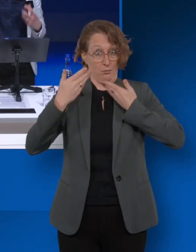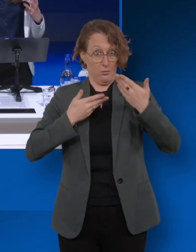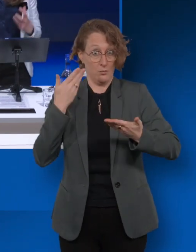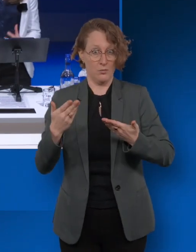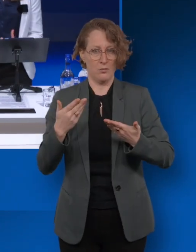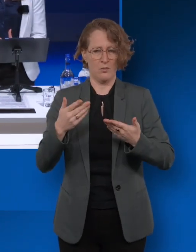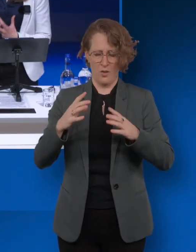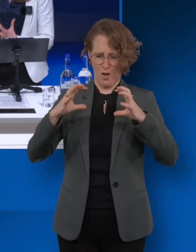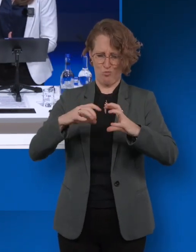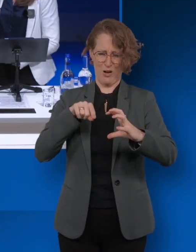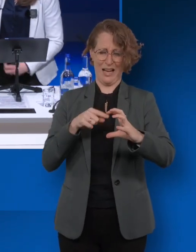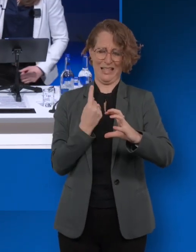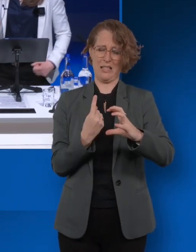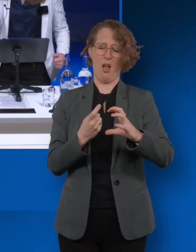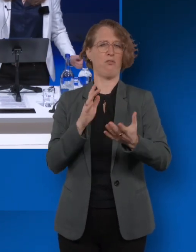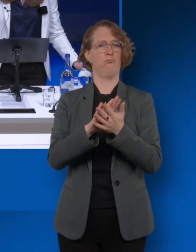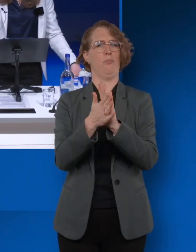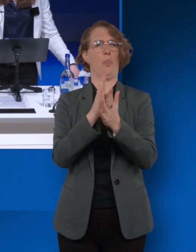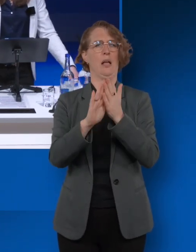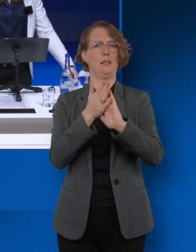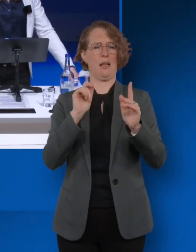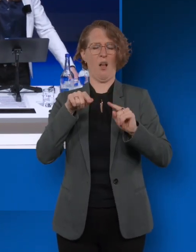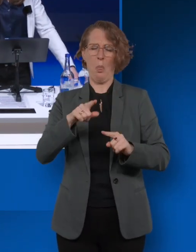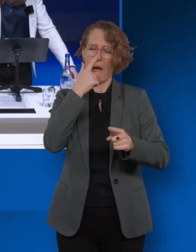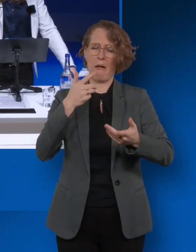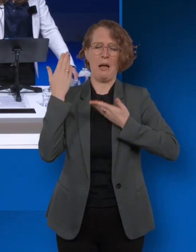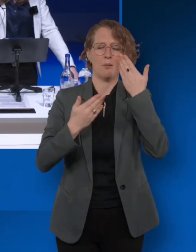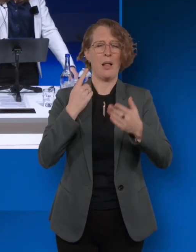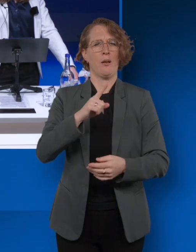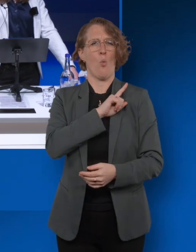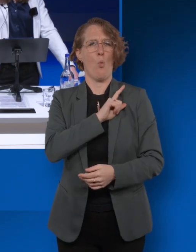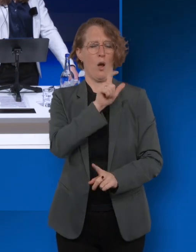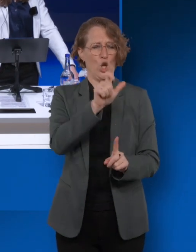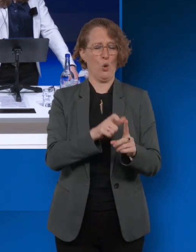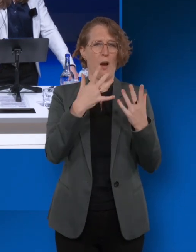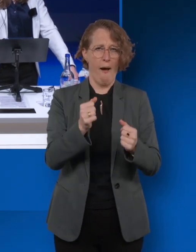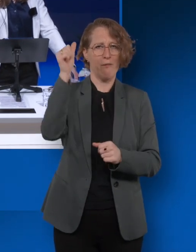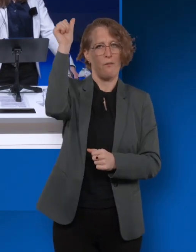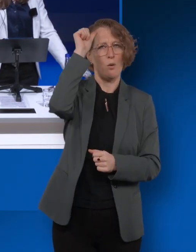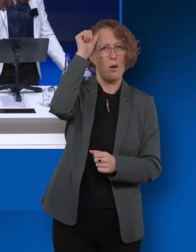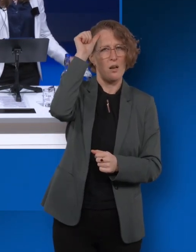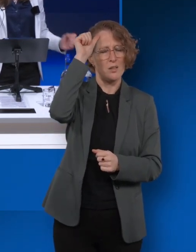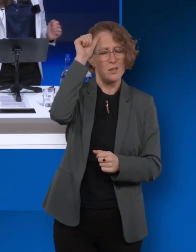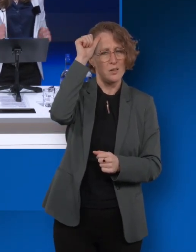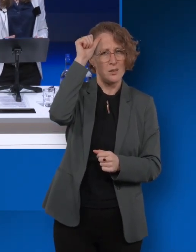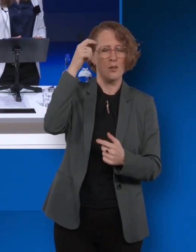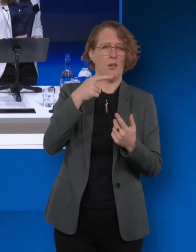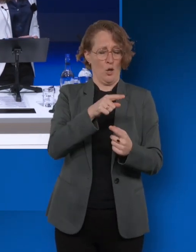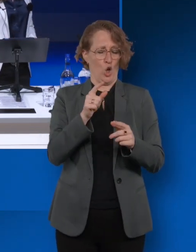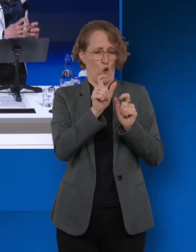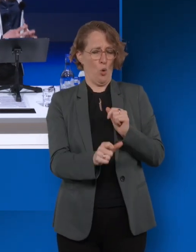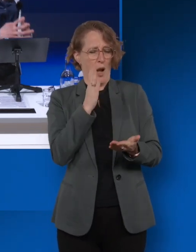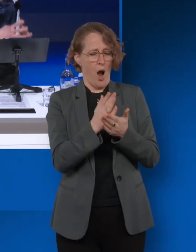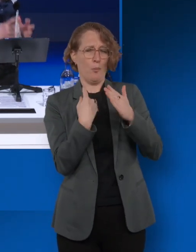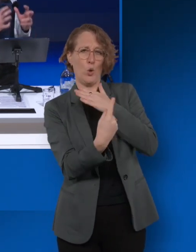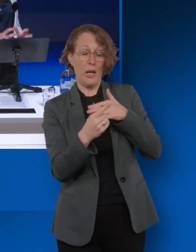the brain alone enough to account for human consciousness and therefore human